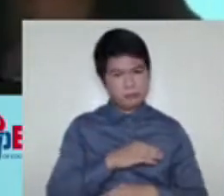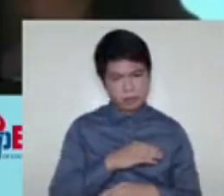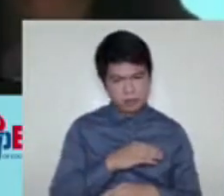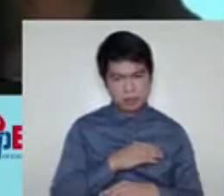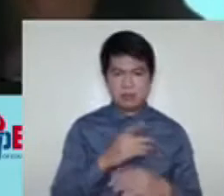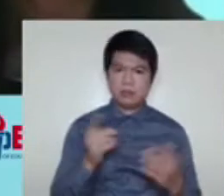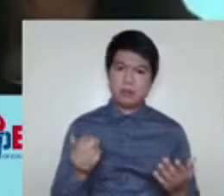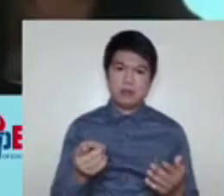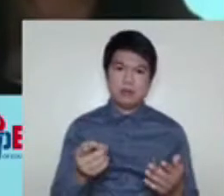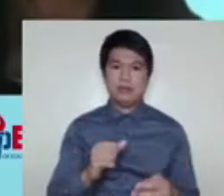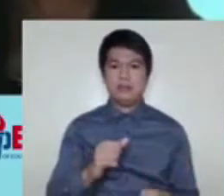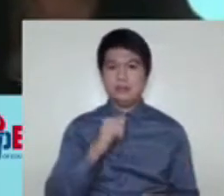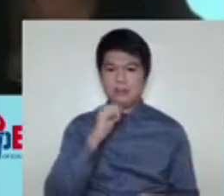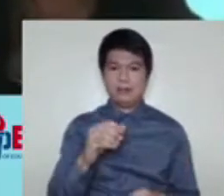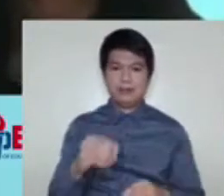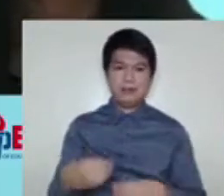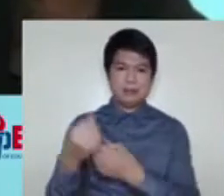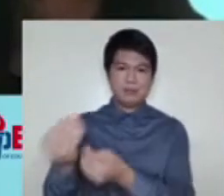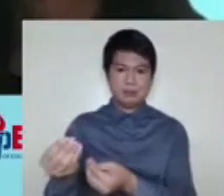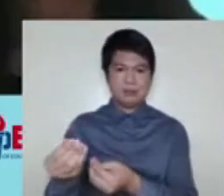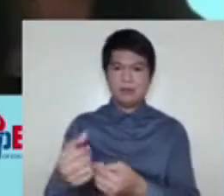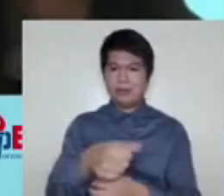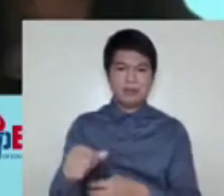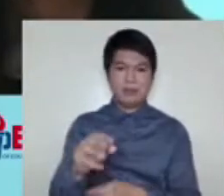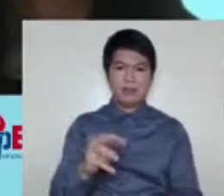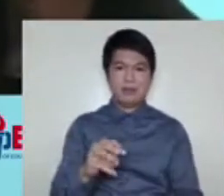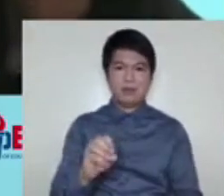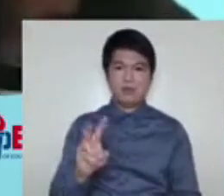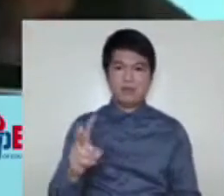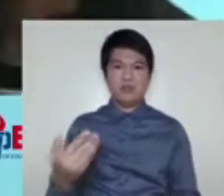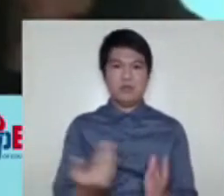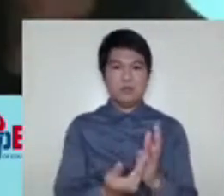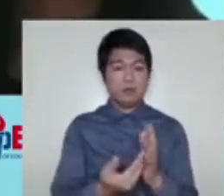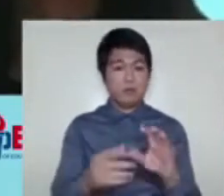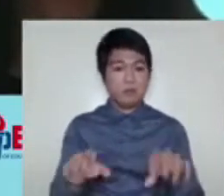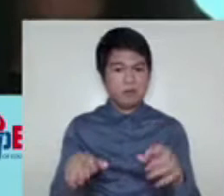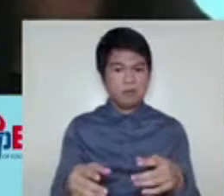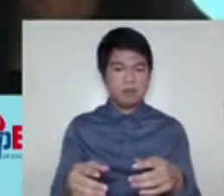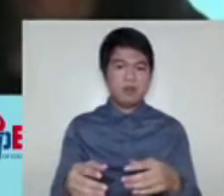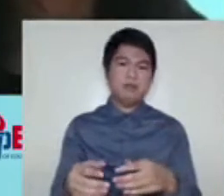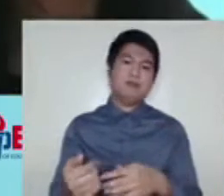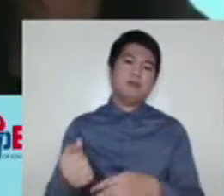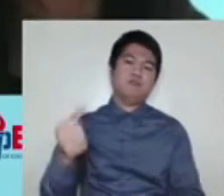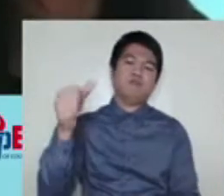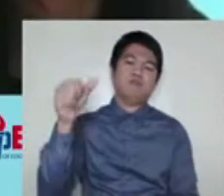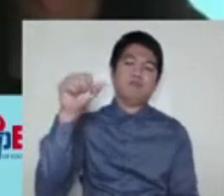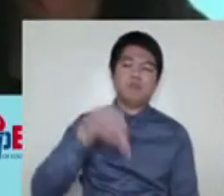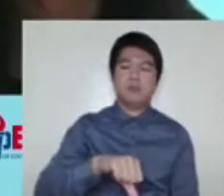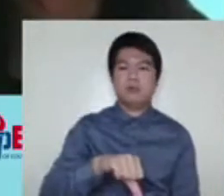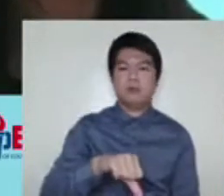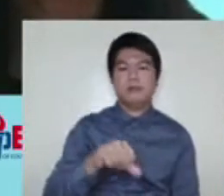any of these MOVs will equate to a poor or a 1. So one common question